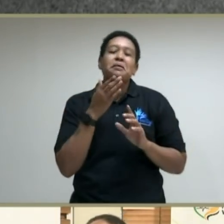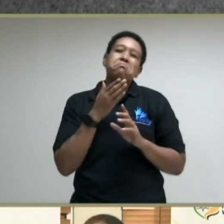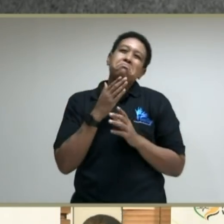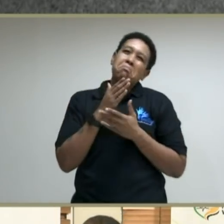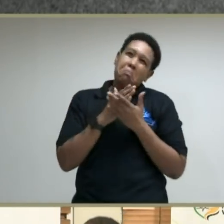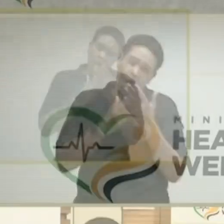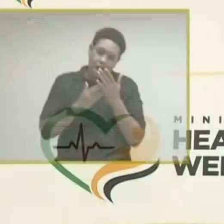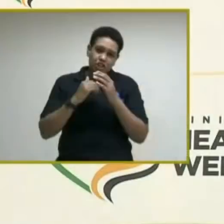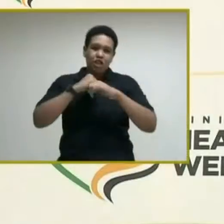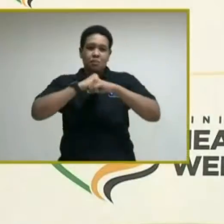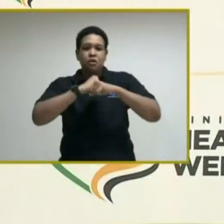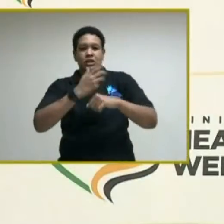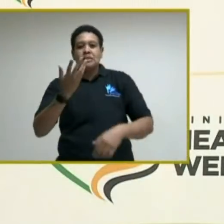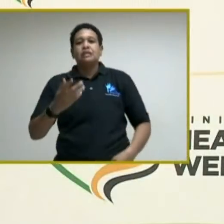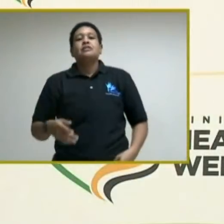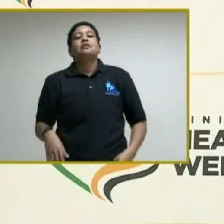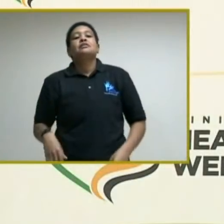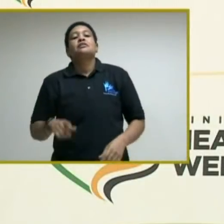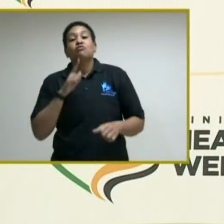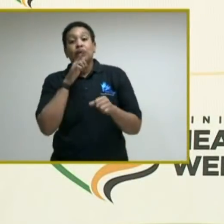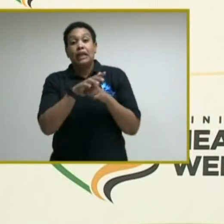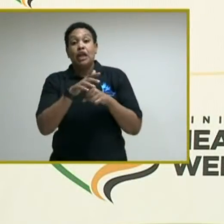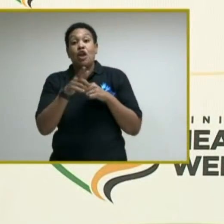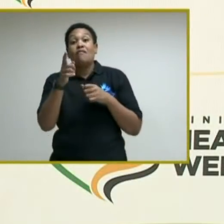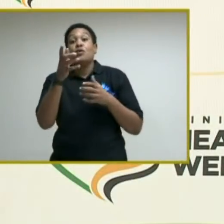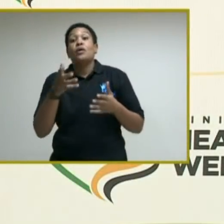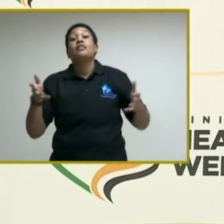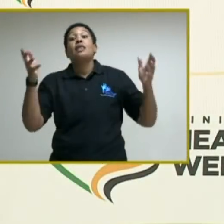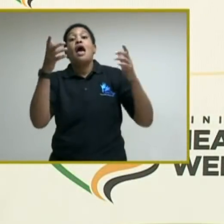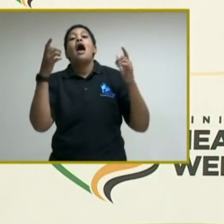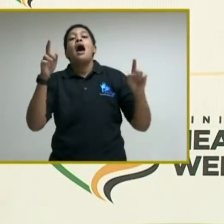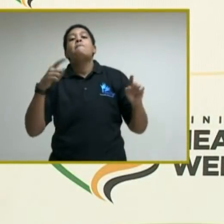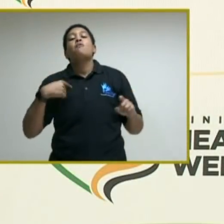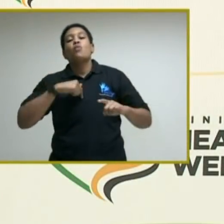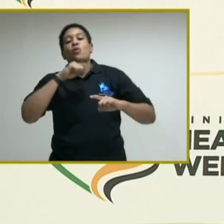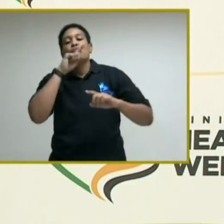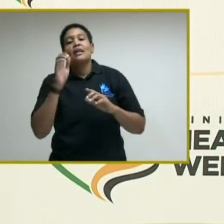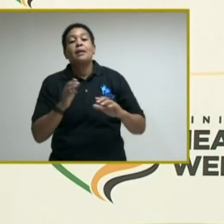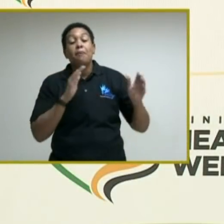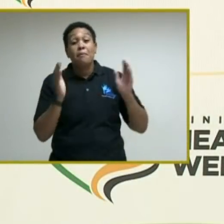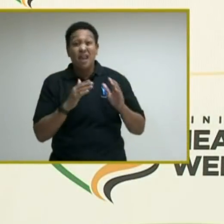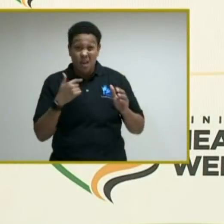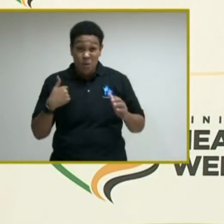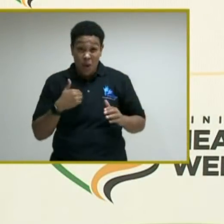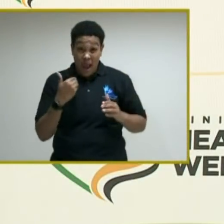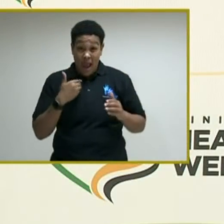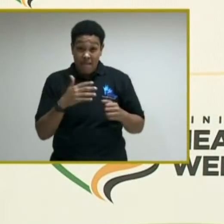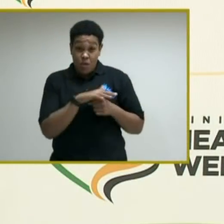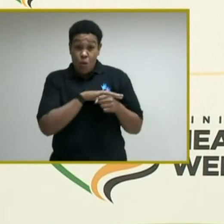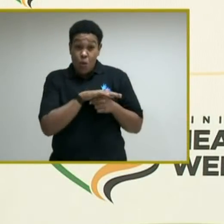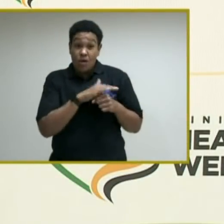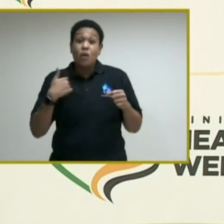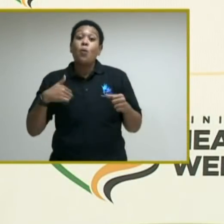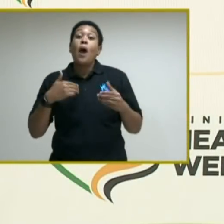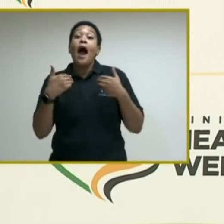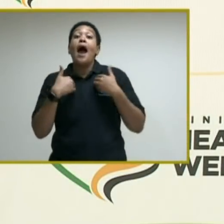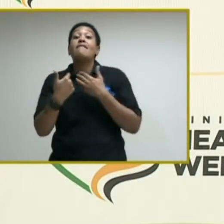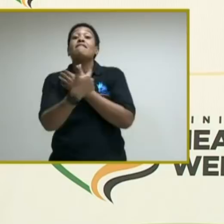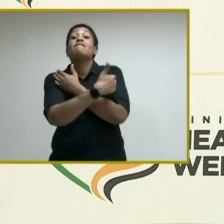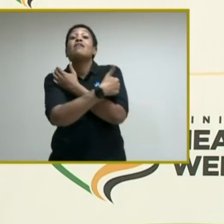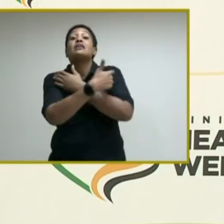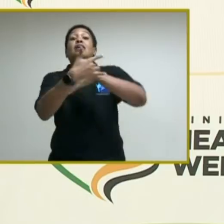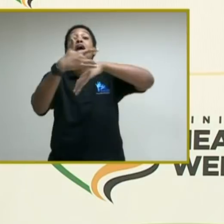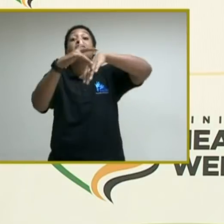protected. And there is enough of you out there, and we are prepared. We have the outlets, we have the vaccines in